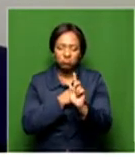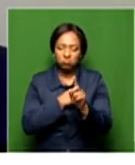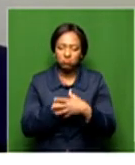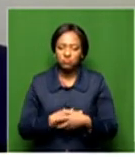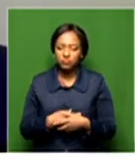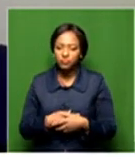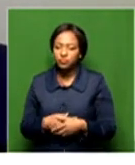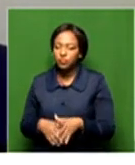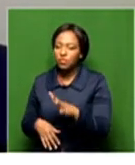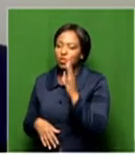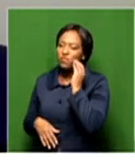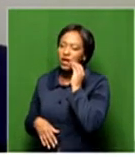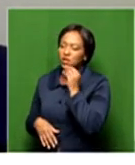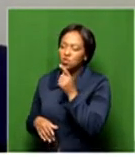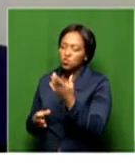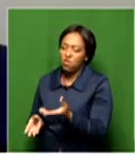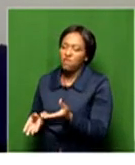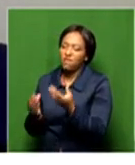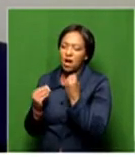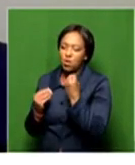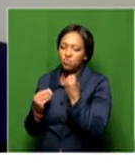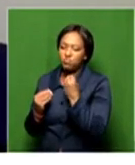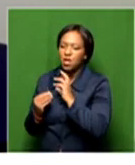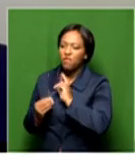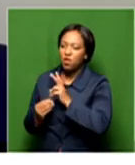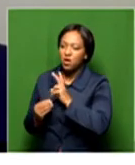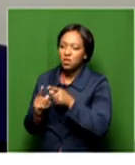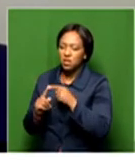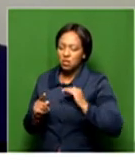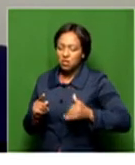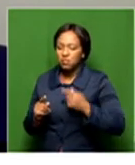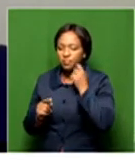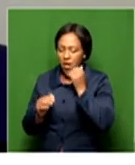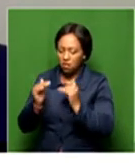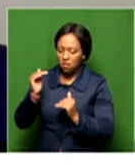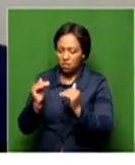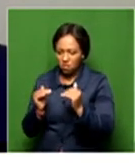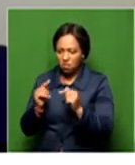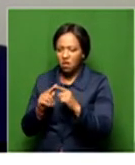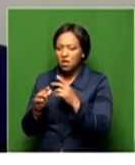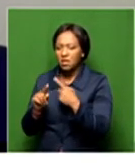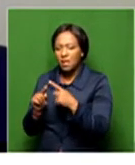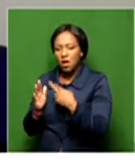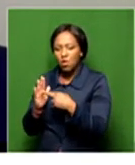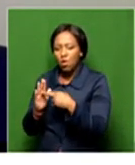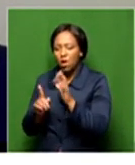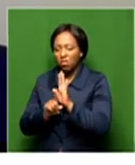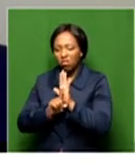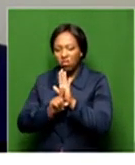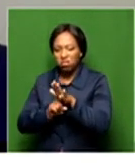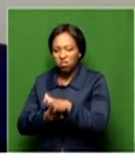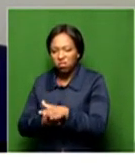And speaking of finding a voice, I mean, the book touches on gender inequality and how that plays a role in the oppression of women